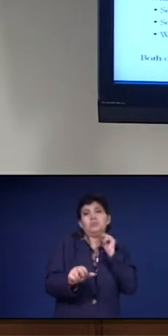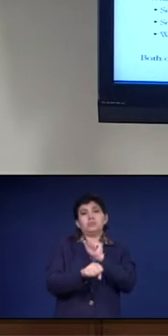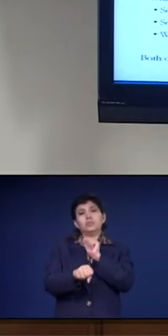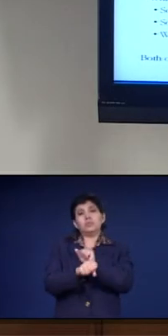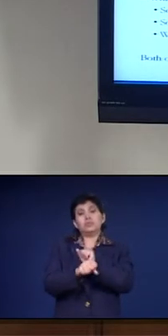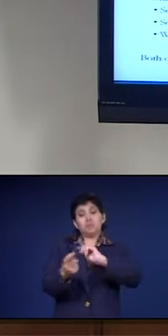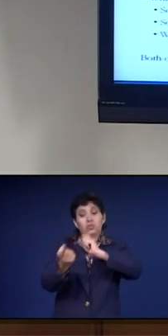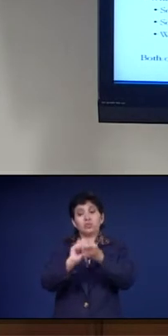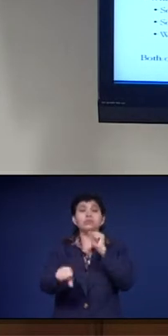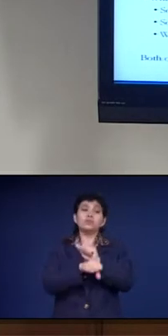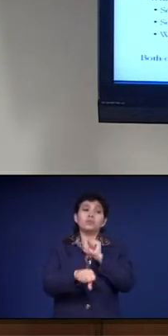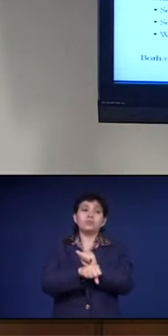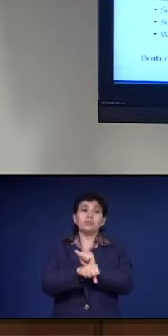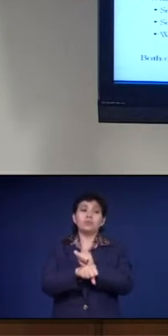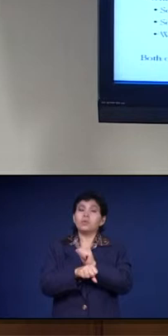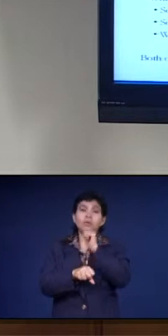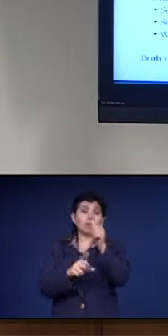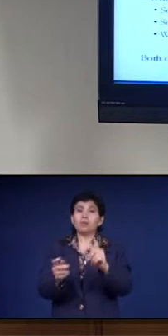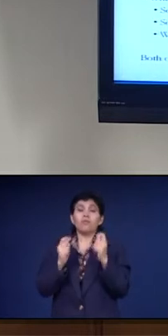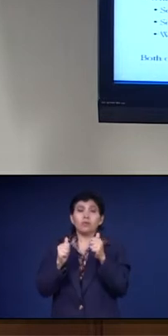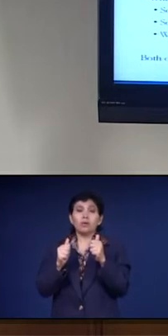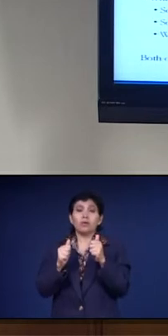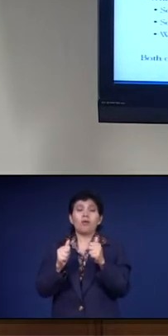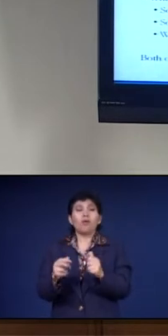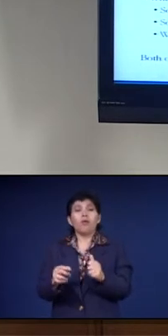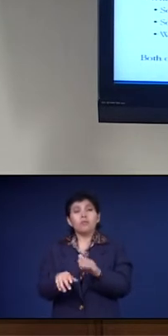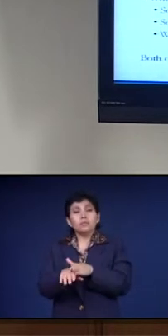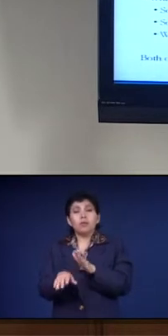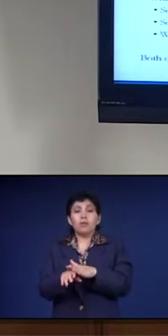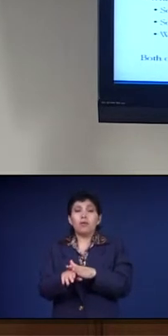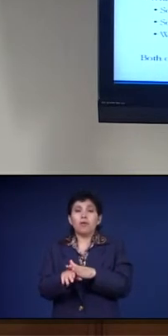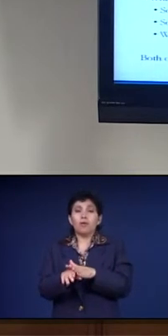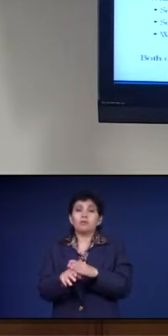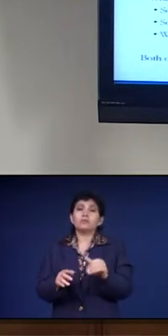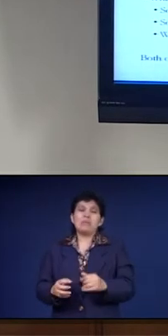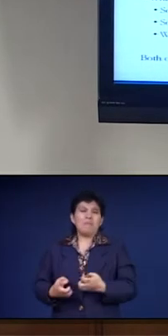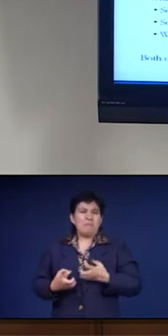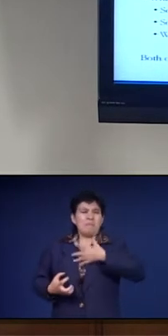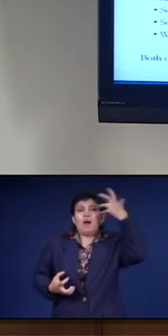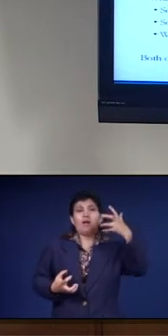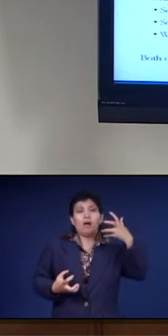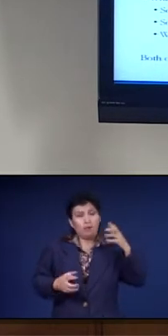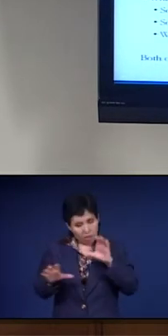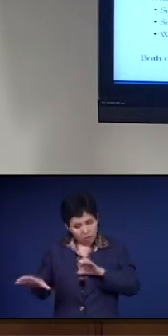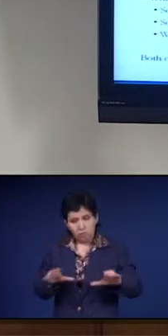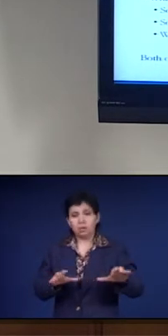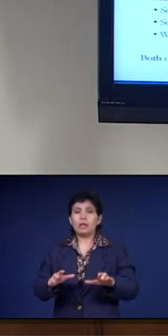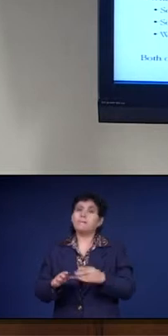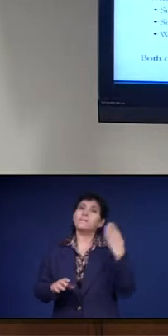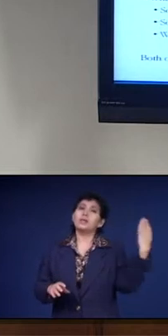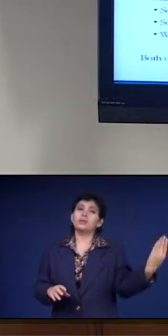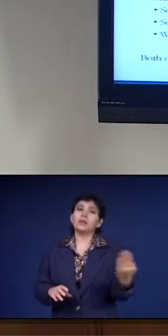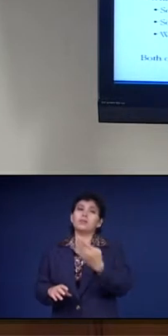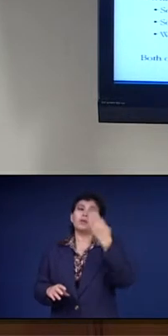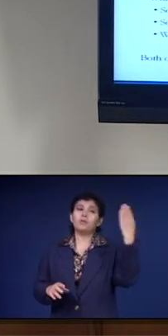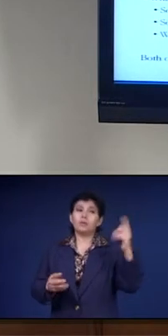we want to change job. We don't do it quick, we don't do it fast. Unless in a mood of anger, we do that. But normally,